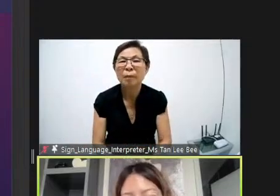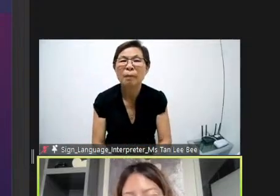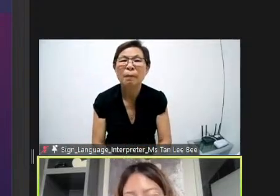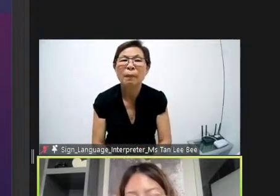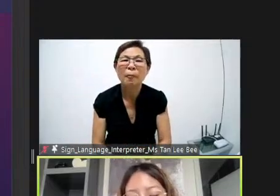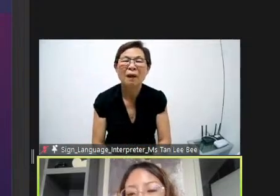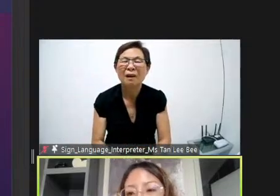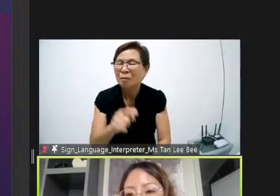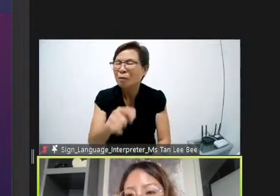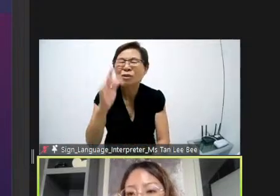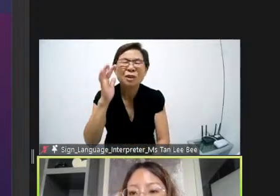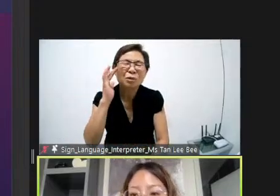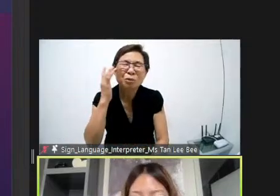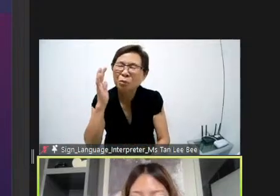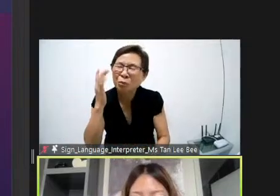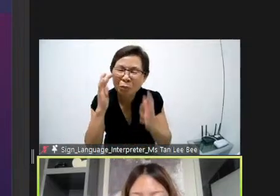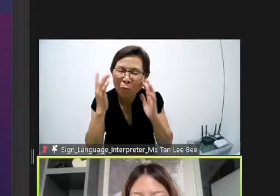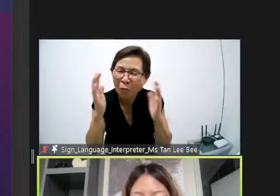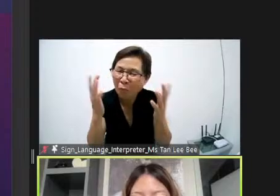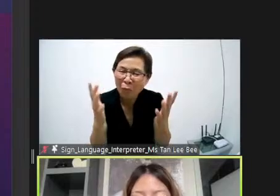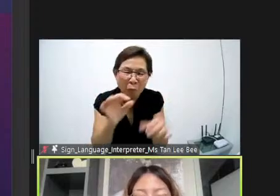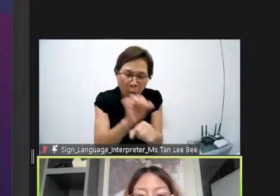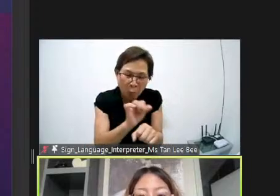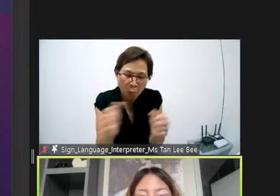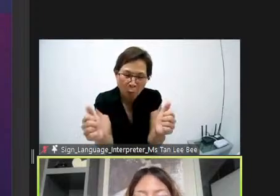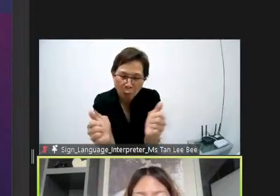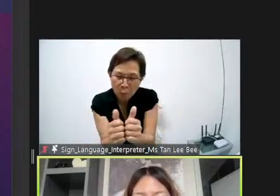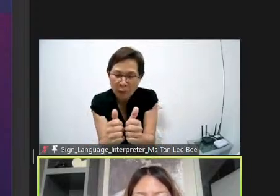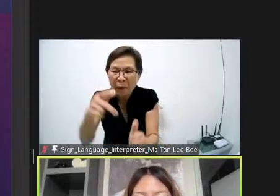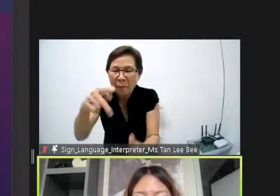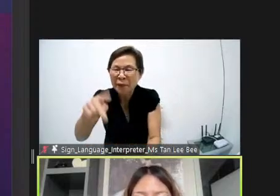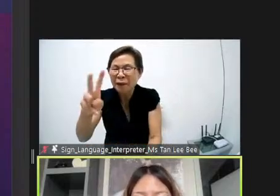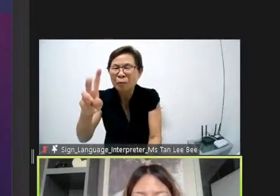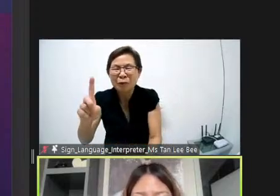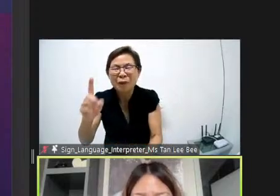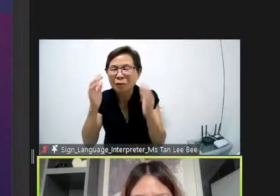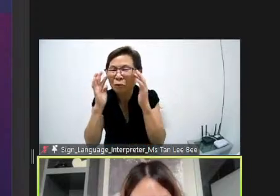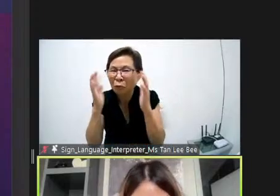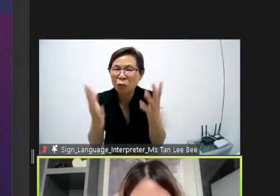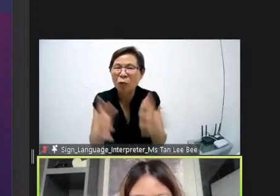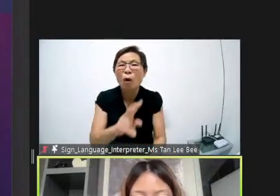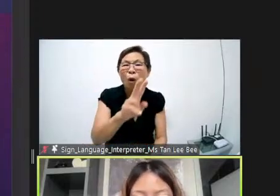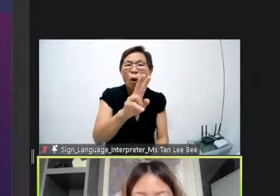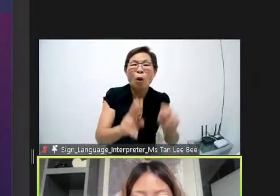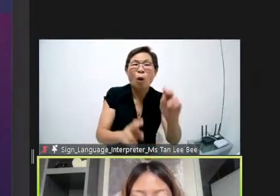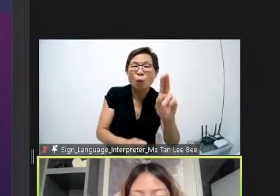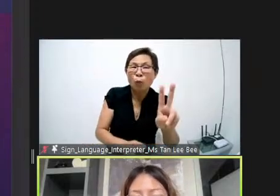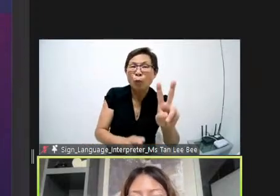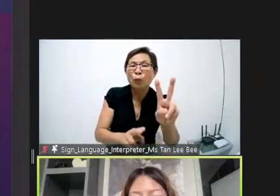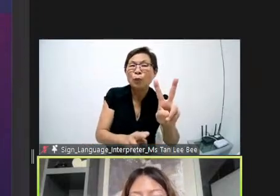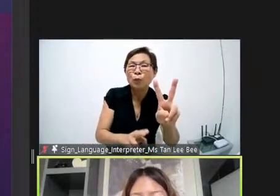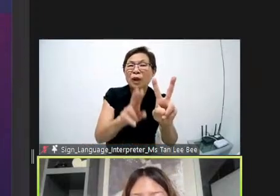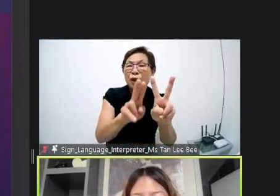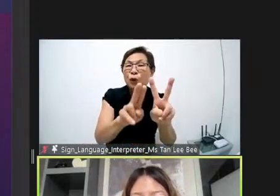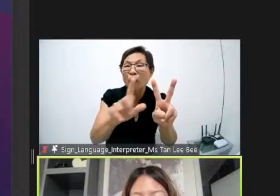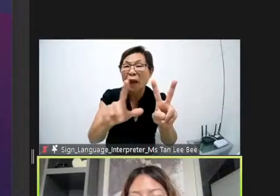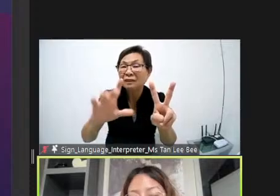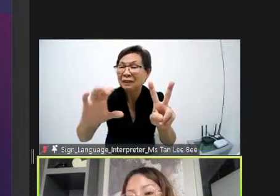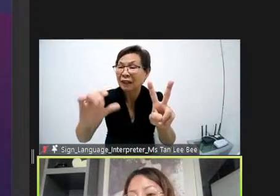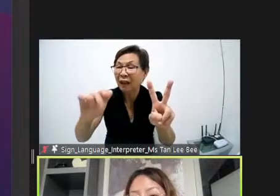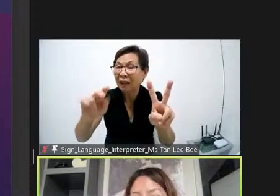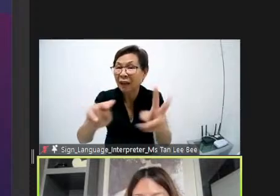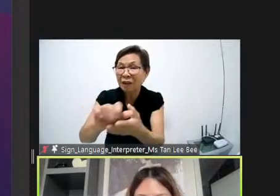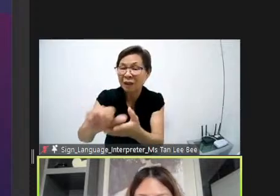not know how to work with them. Therefore, welcome we use the knowledge